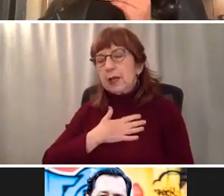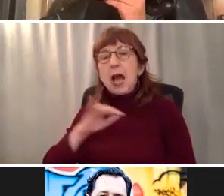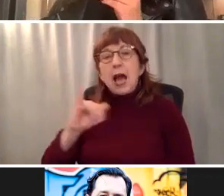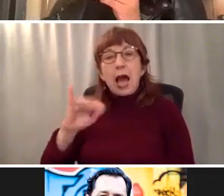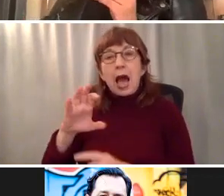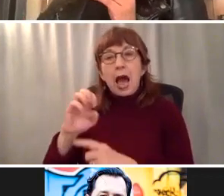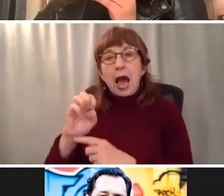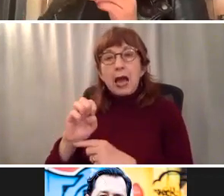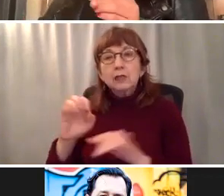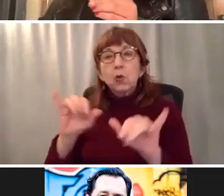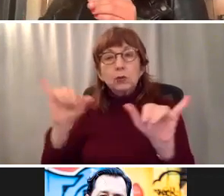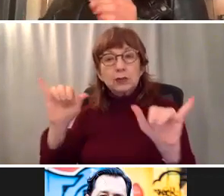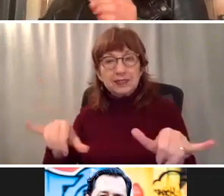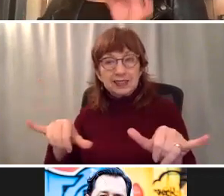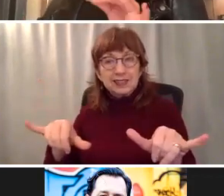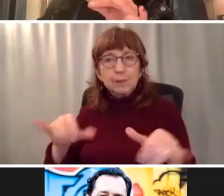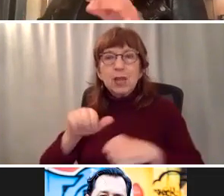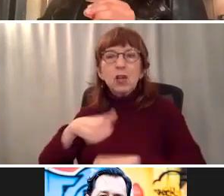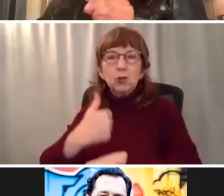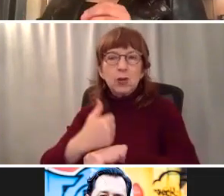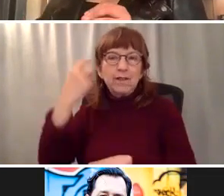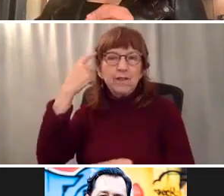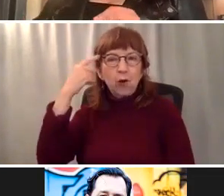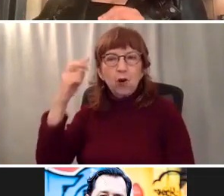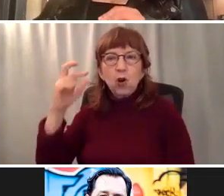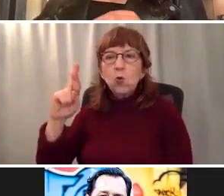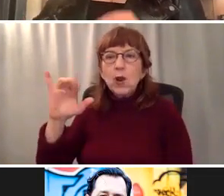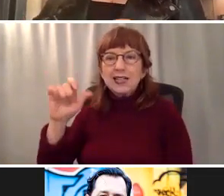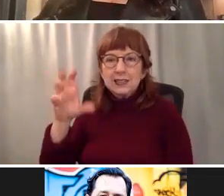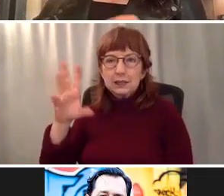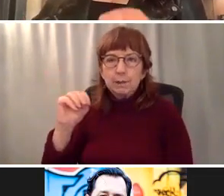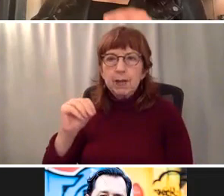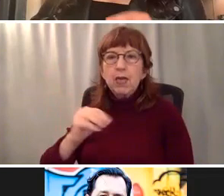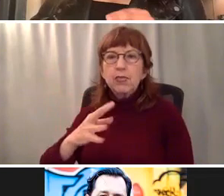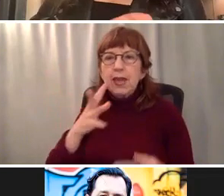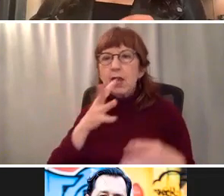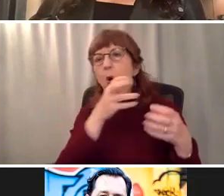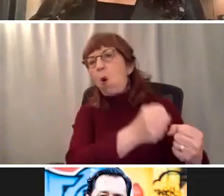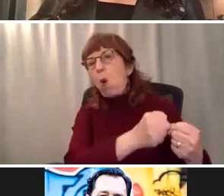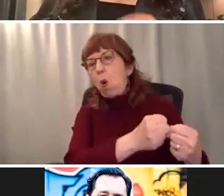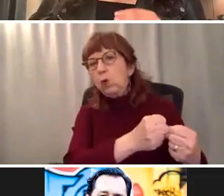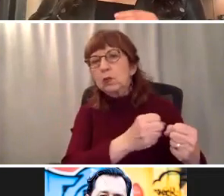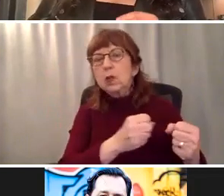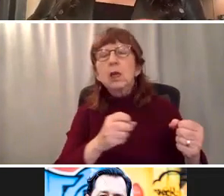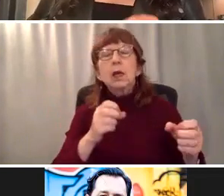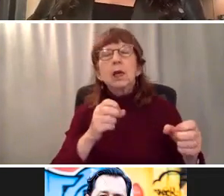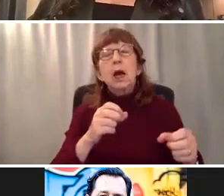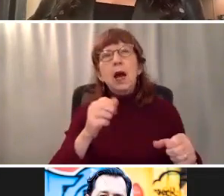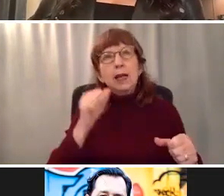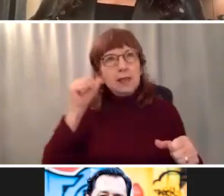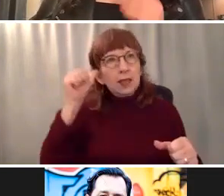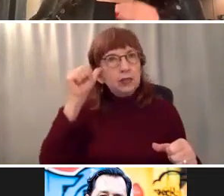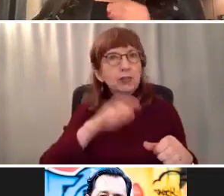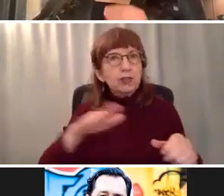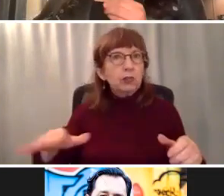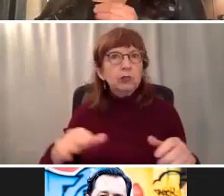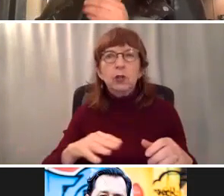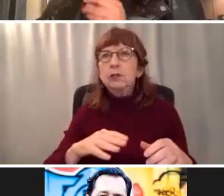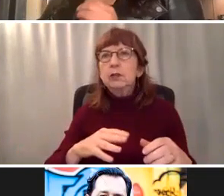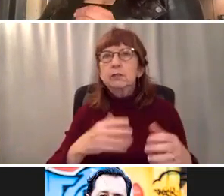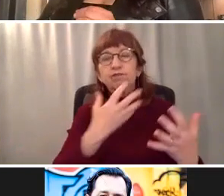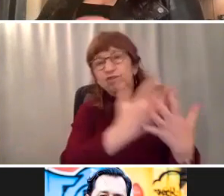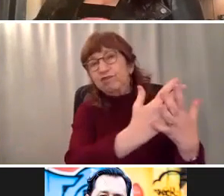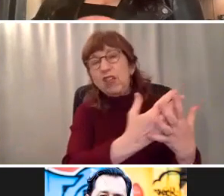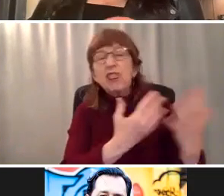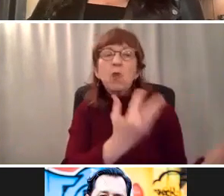ICE is a system created for racism that holds adults and children without their will at detention centers, where they wait for deportation